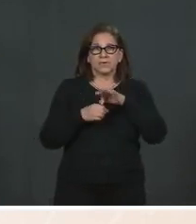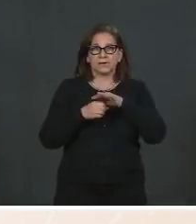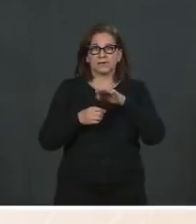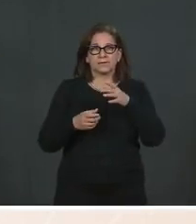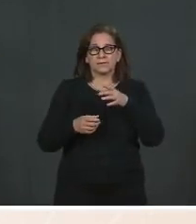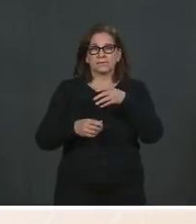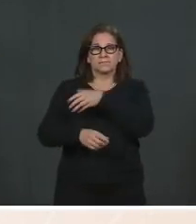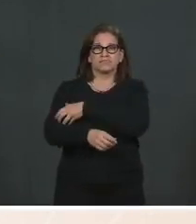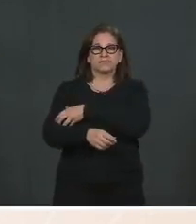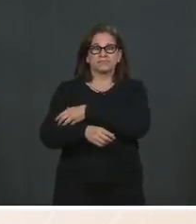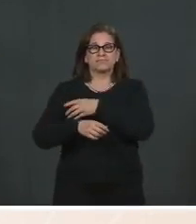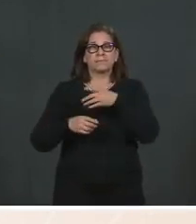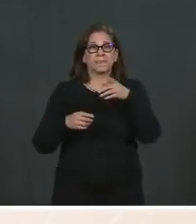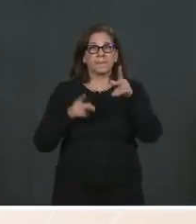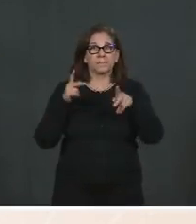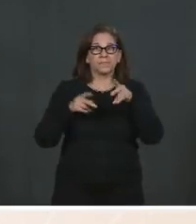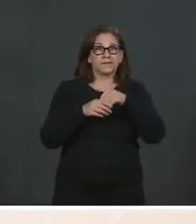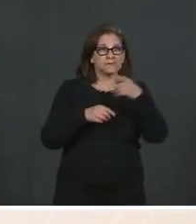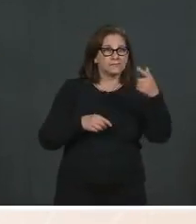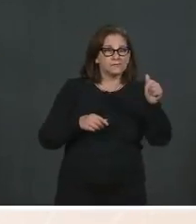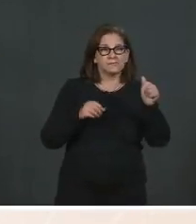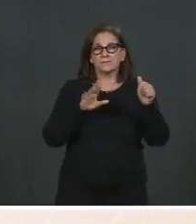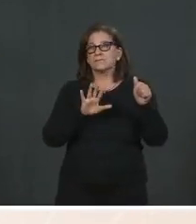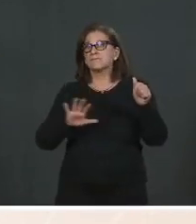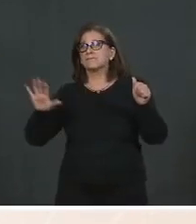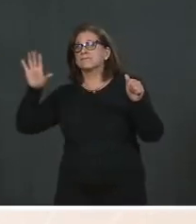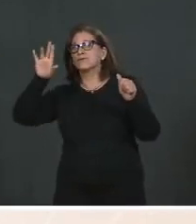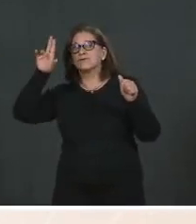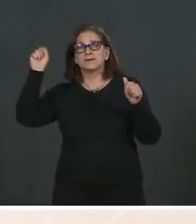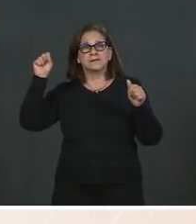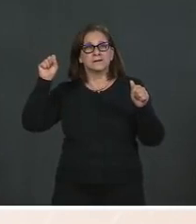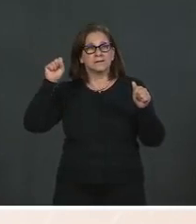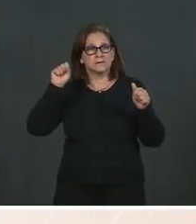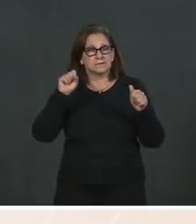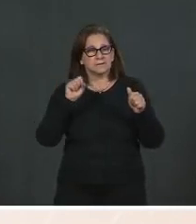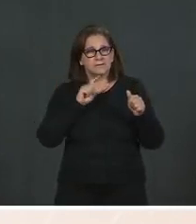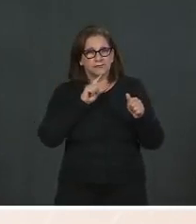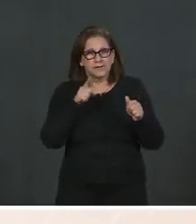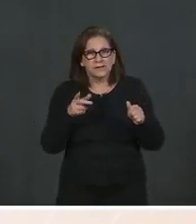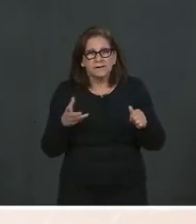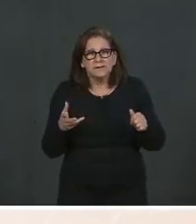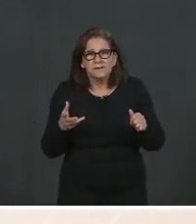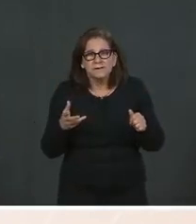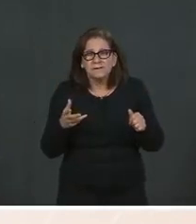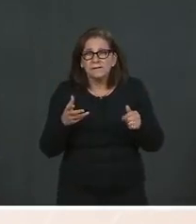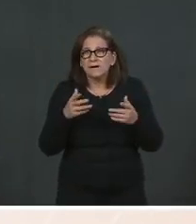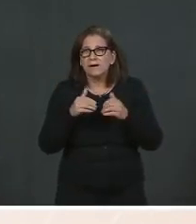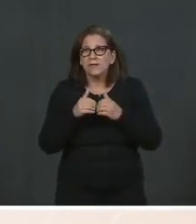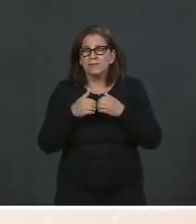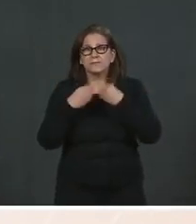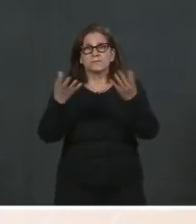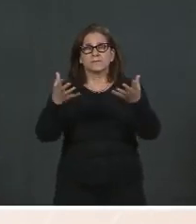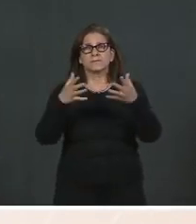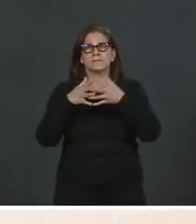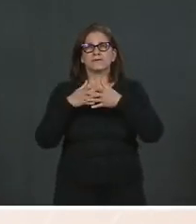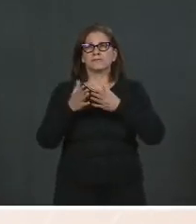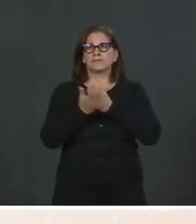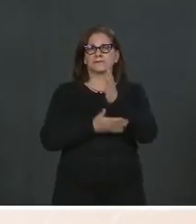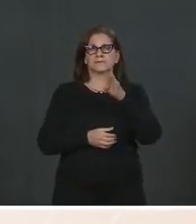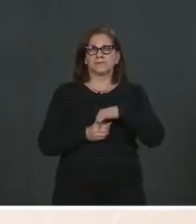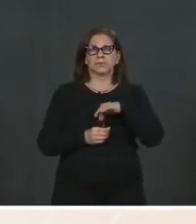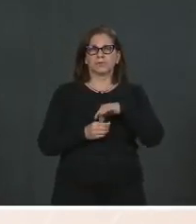They can take steps like any individual can take as an American citizen to have their voice heard and exercise